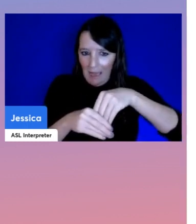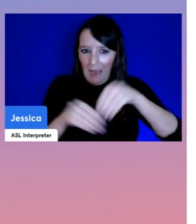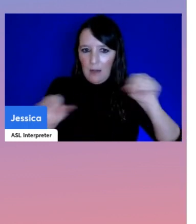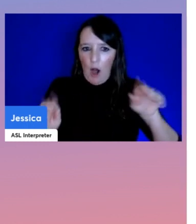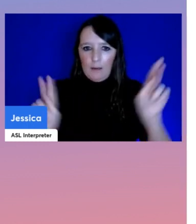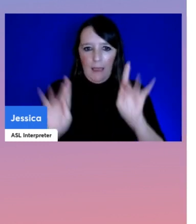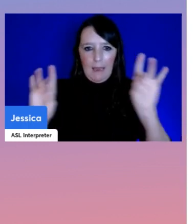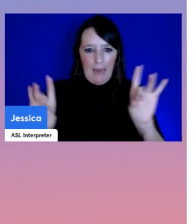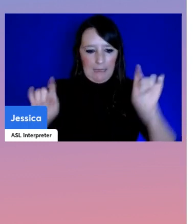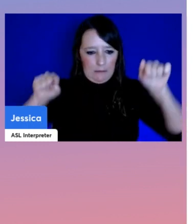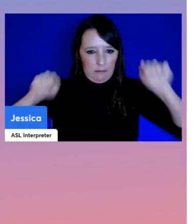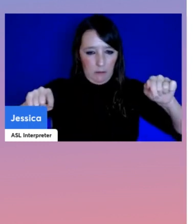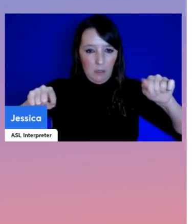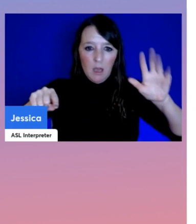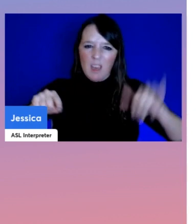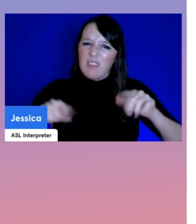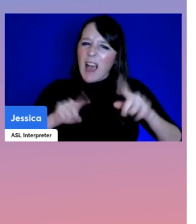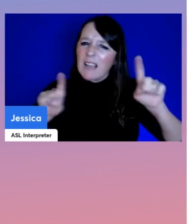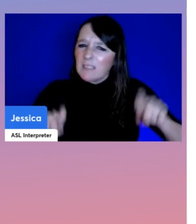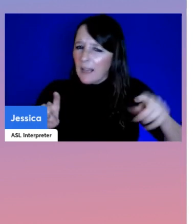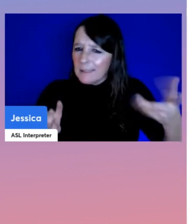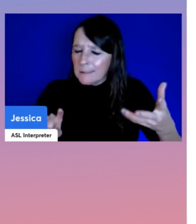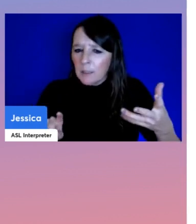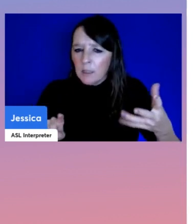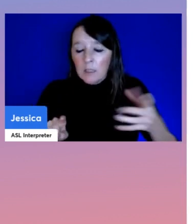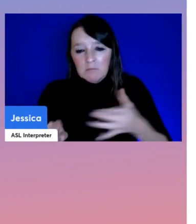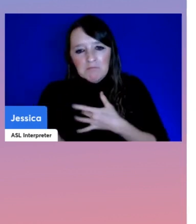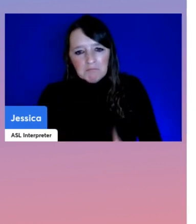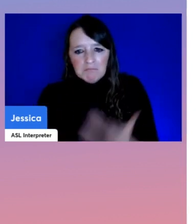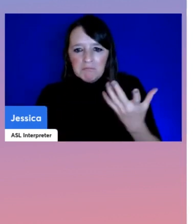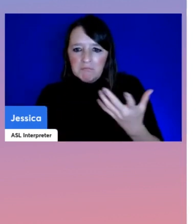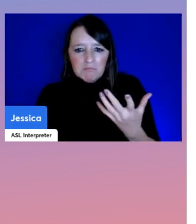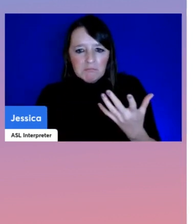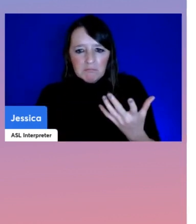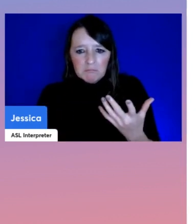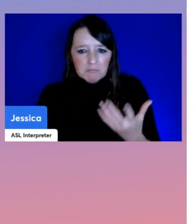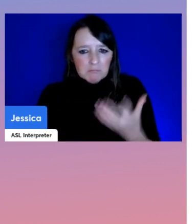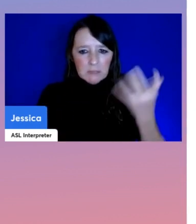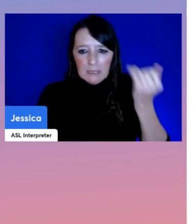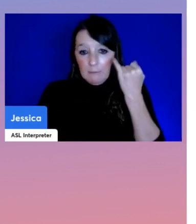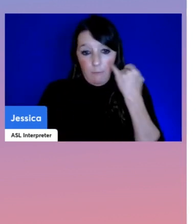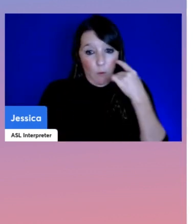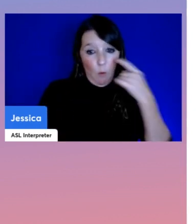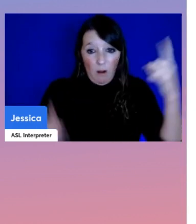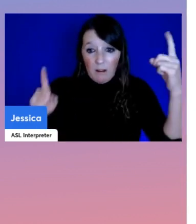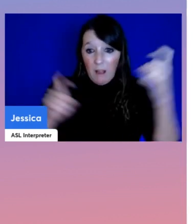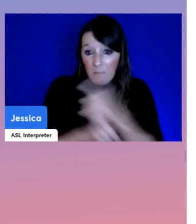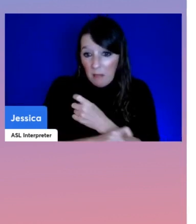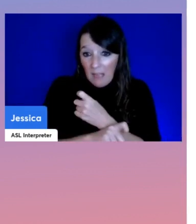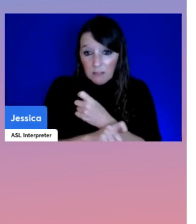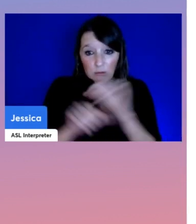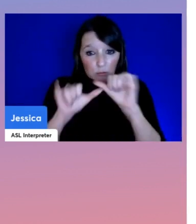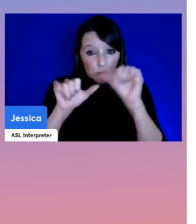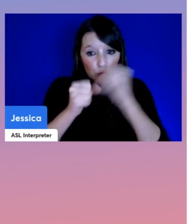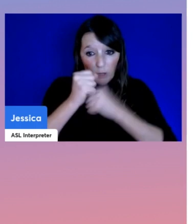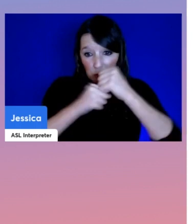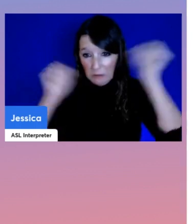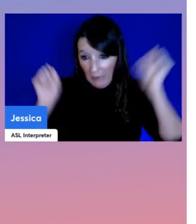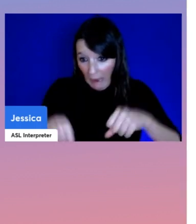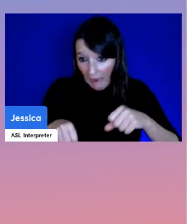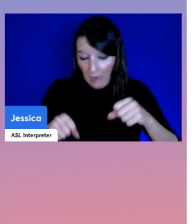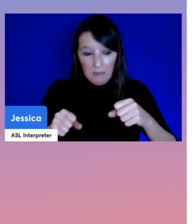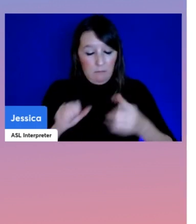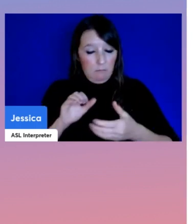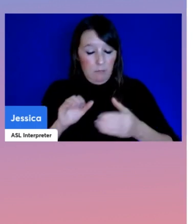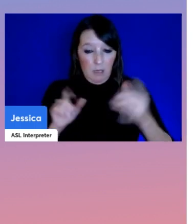So this type of test is generally involves like complex infrastructure and complex operations. So in this case,